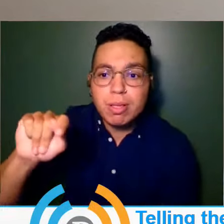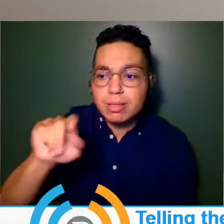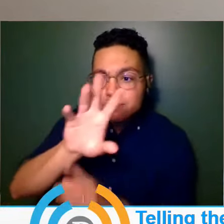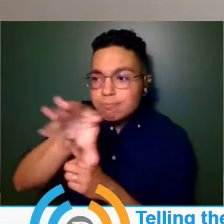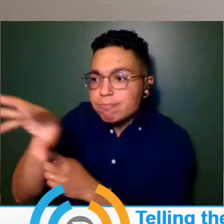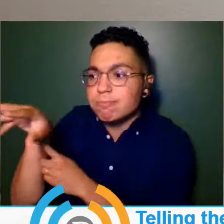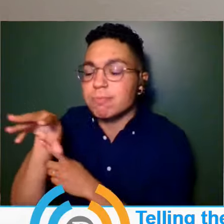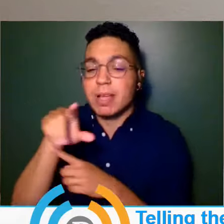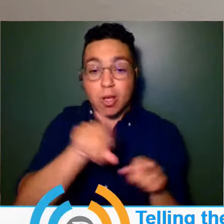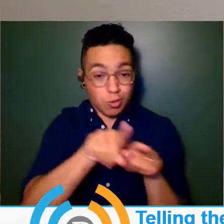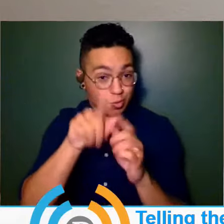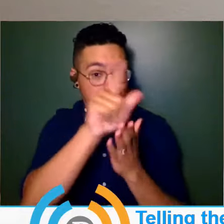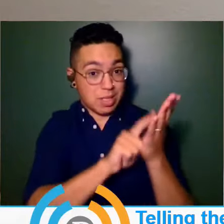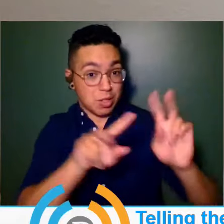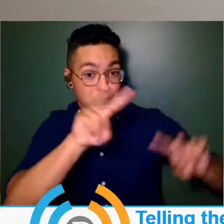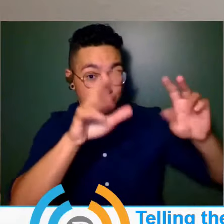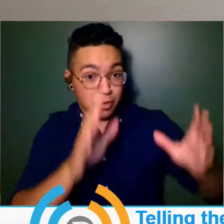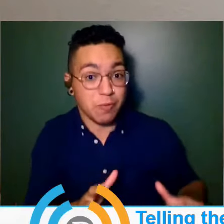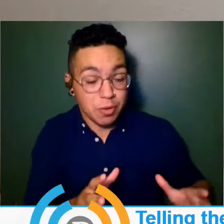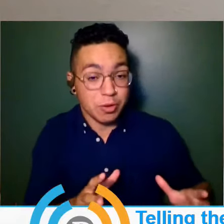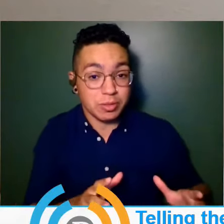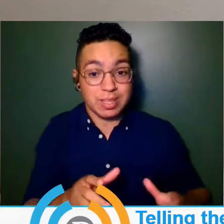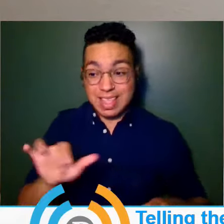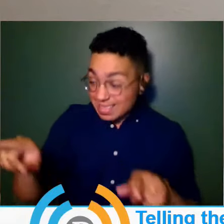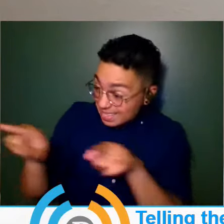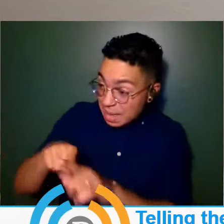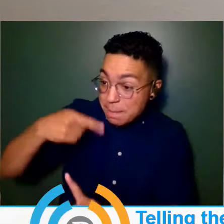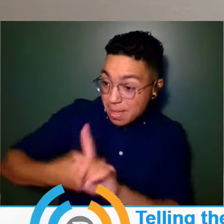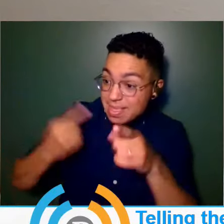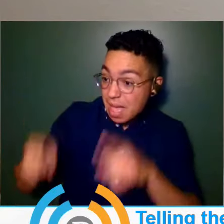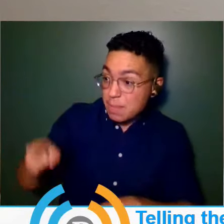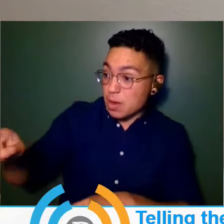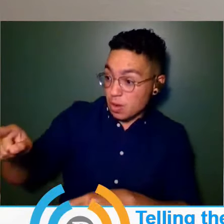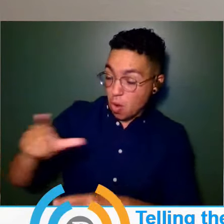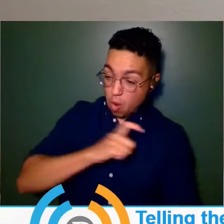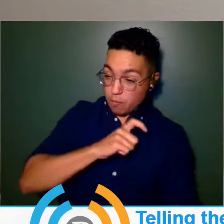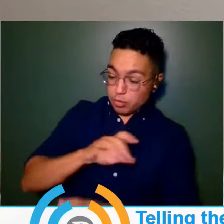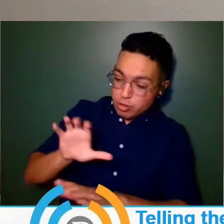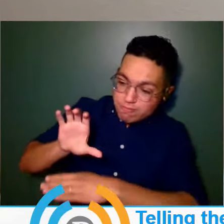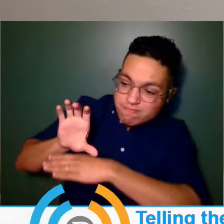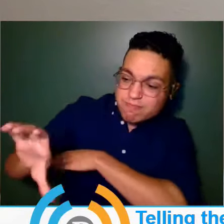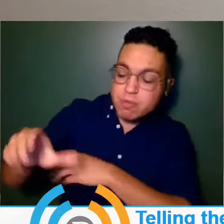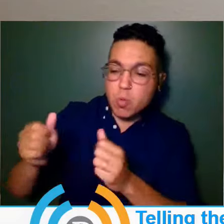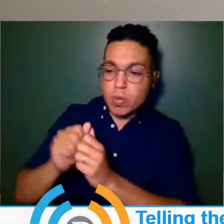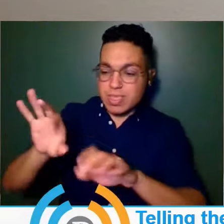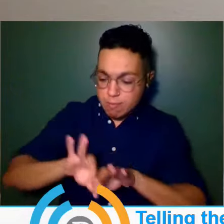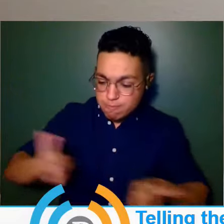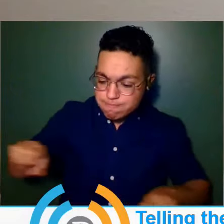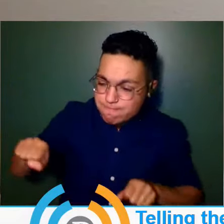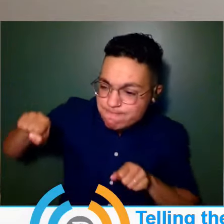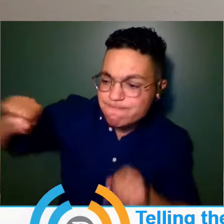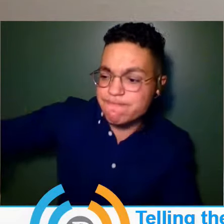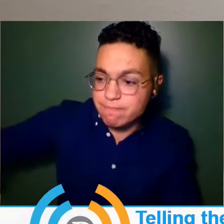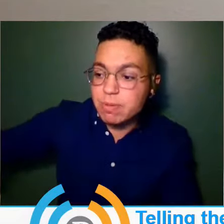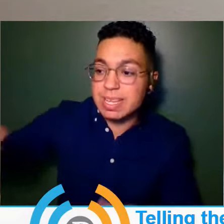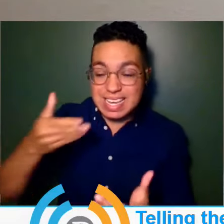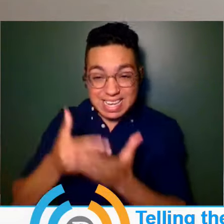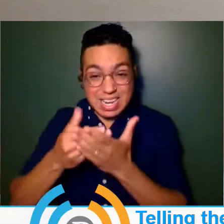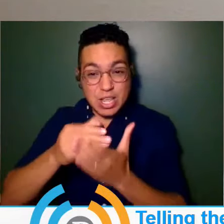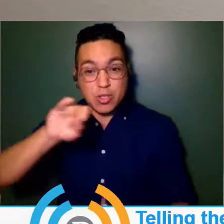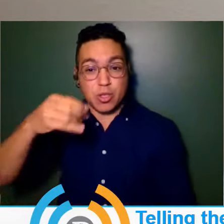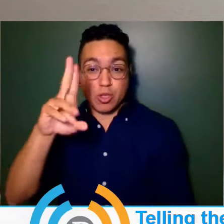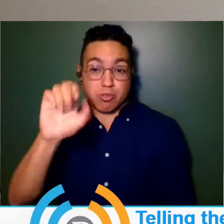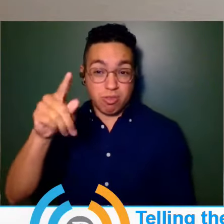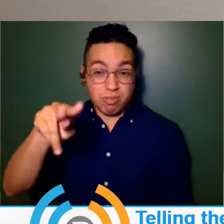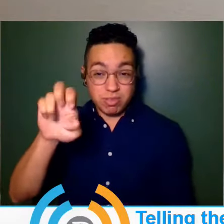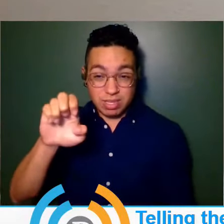an officer forcefully pushed you, Beth, from behind with a baton near the Multnomah County Justice Center while they were